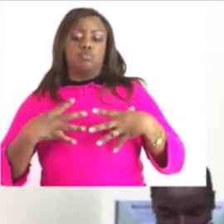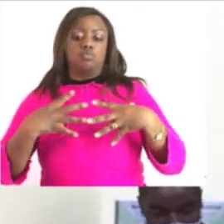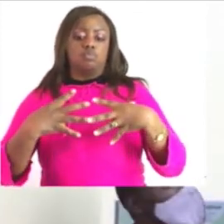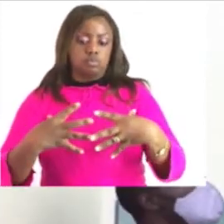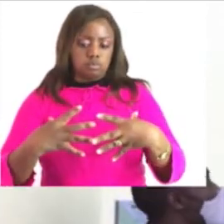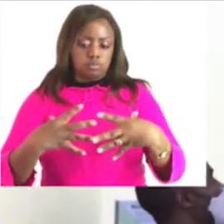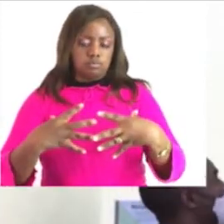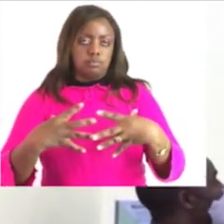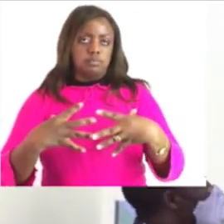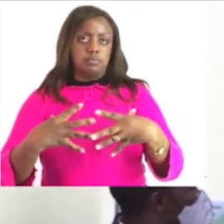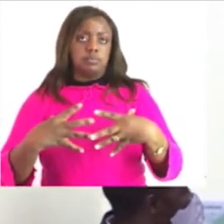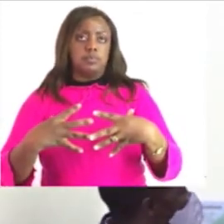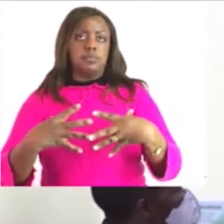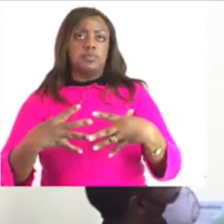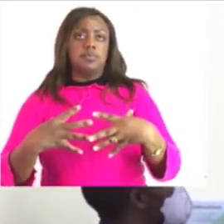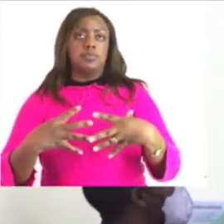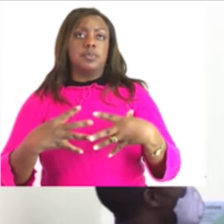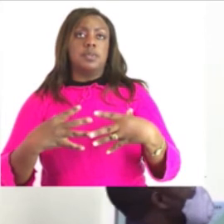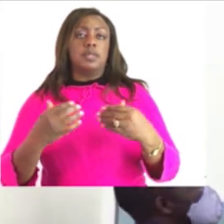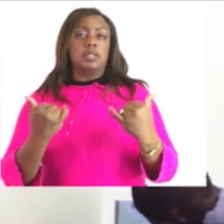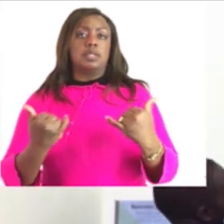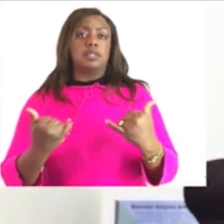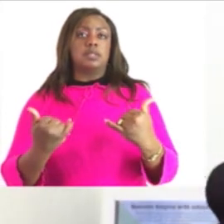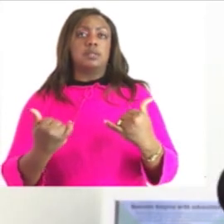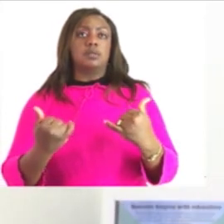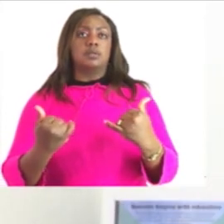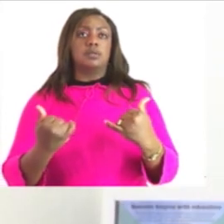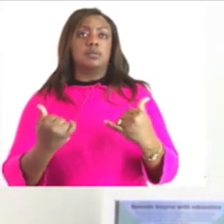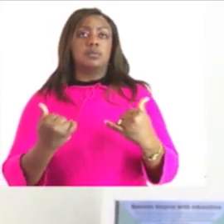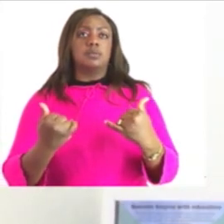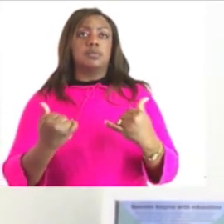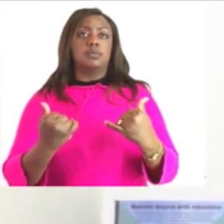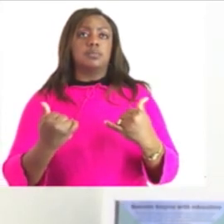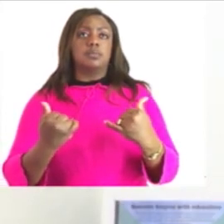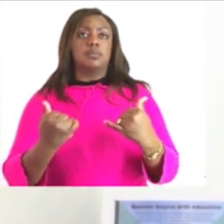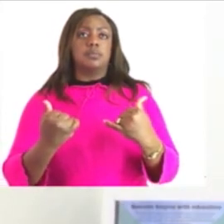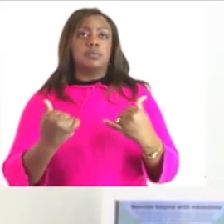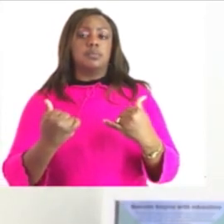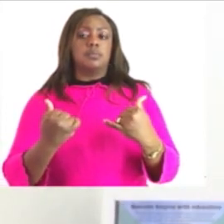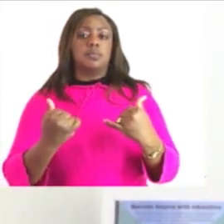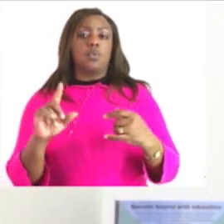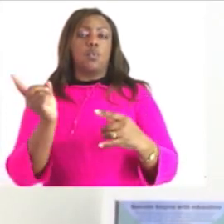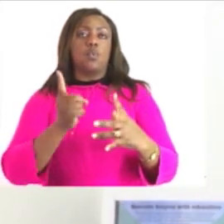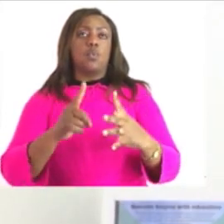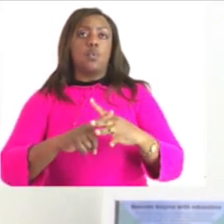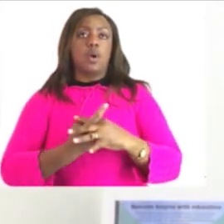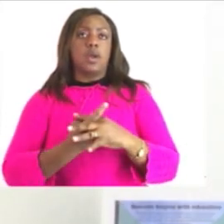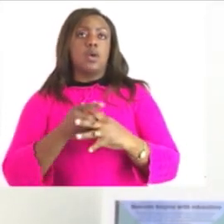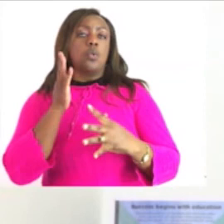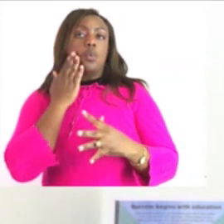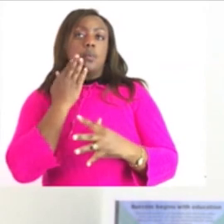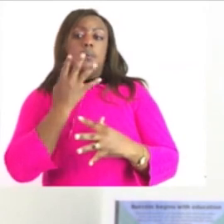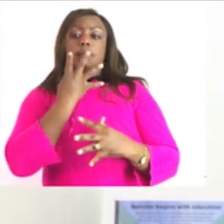enough. Now, we are going to exhalation. Air out.